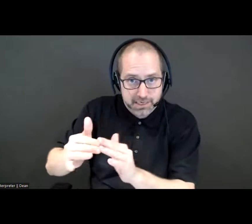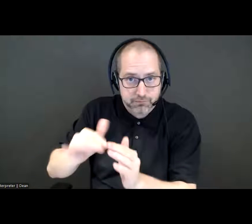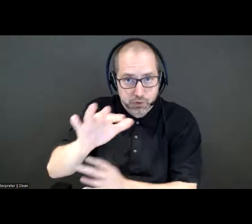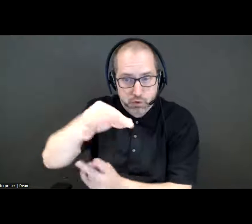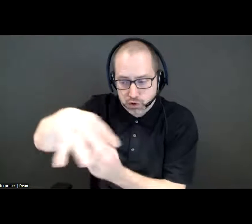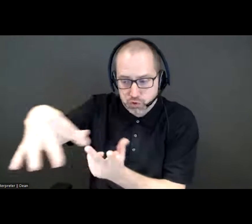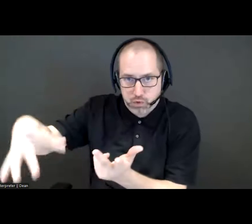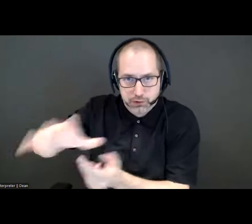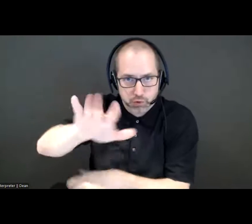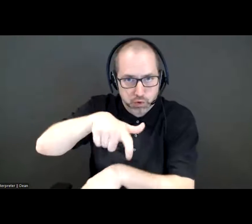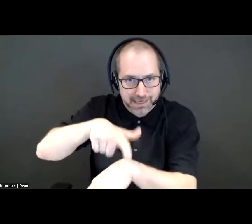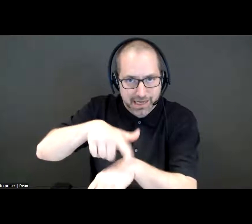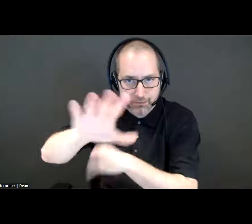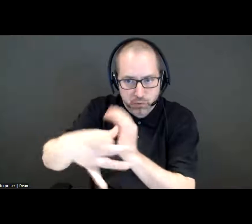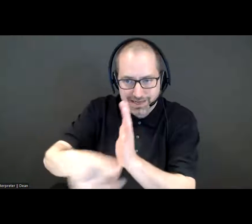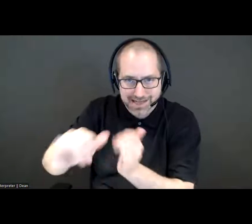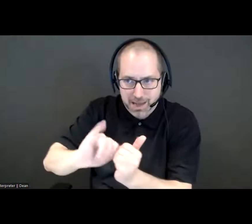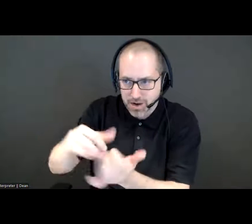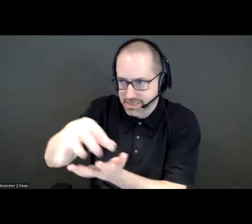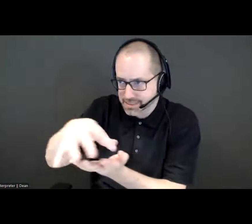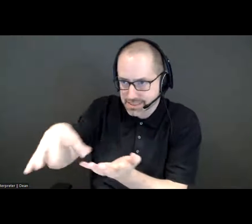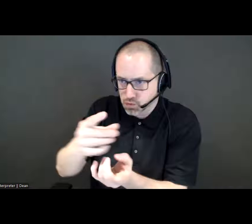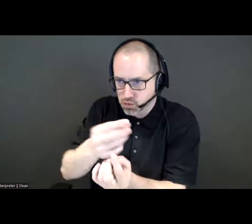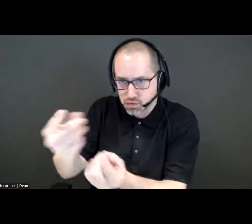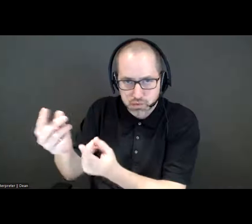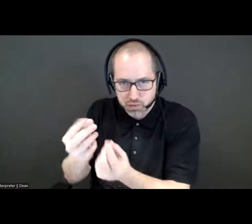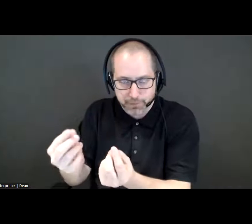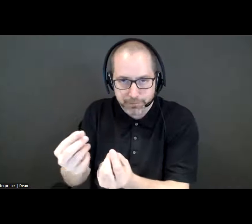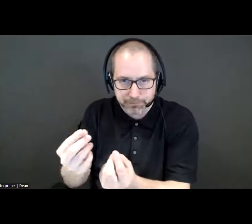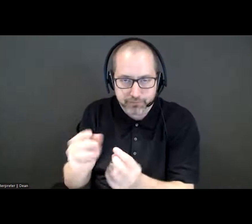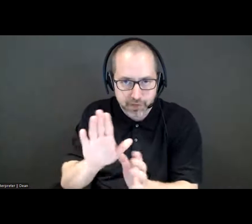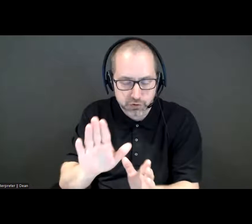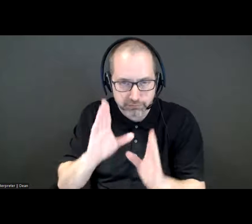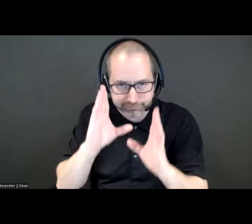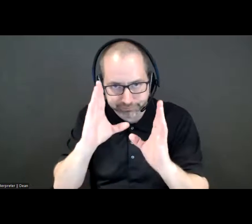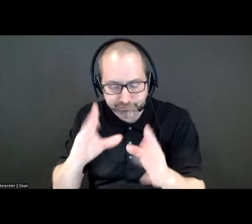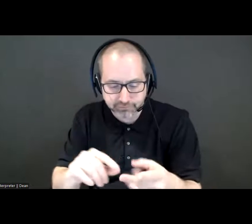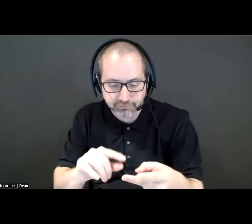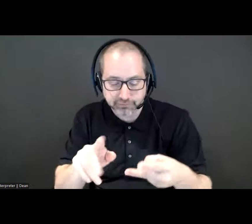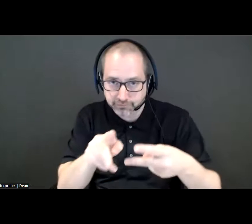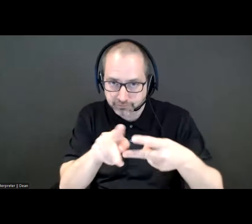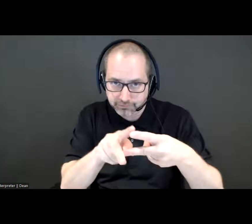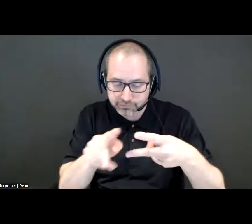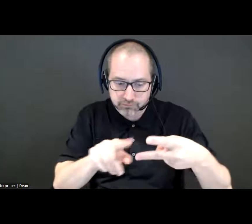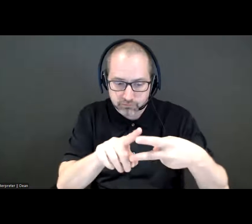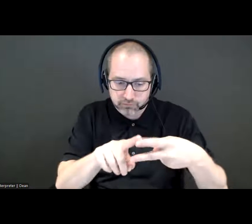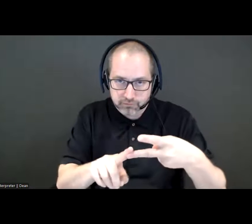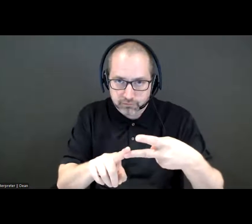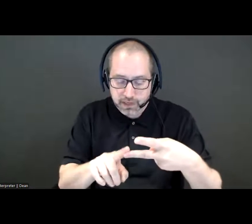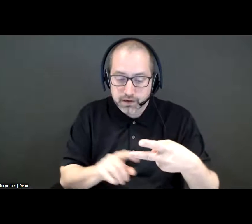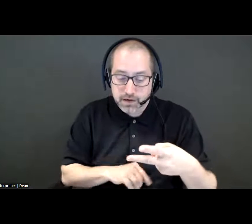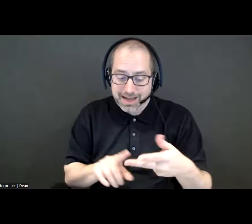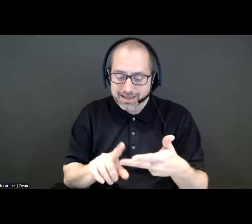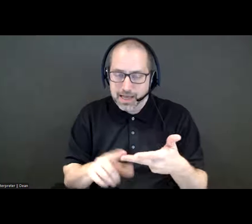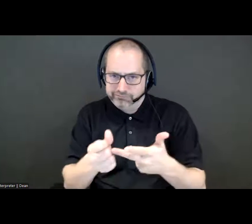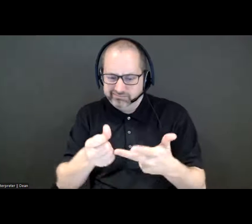with your time and your talent. So the 2 things that I'd like to say as a preamble to the topic of